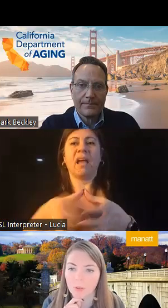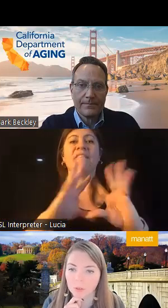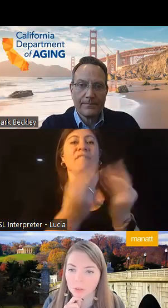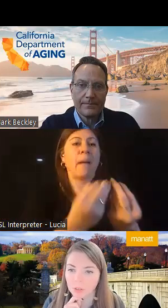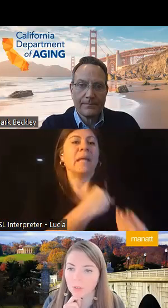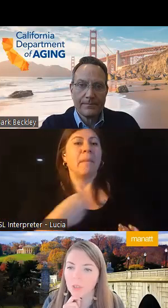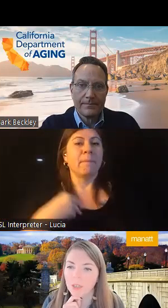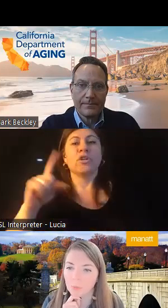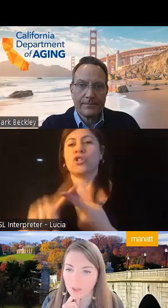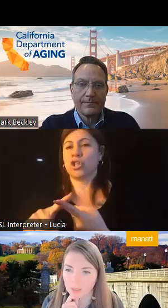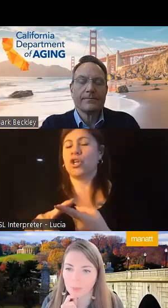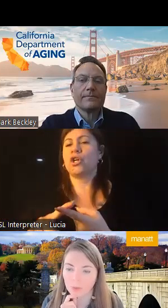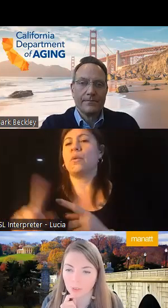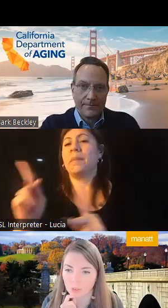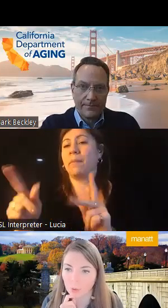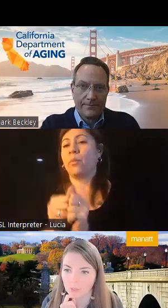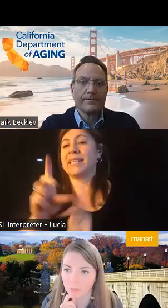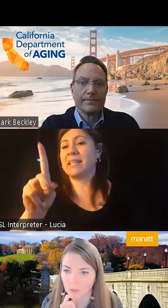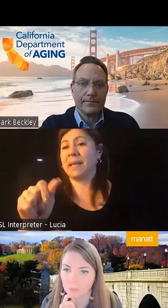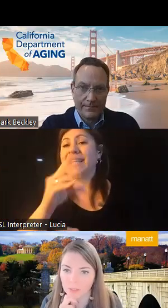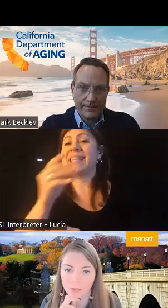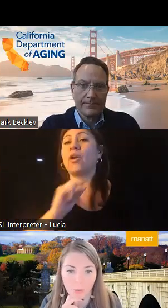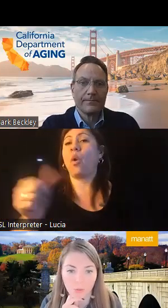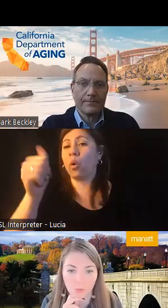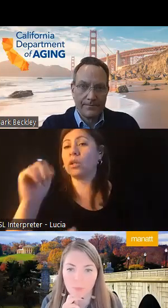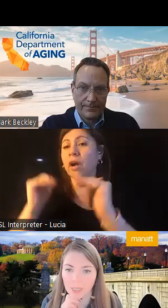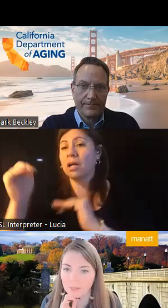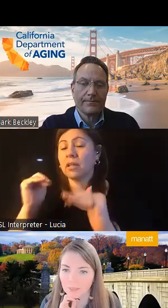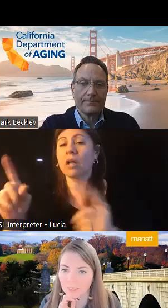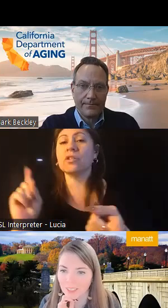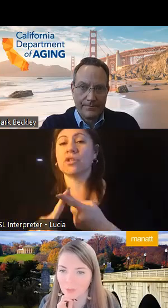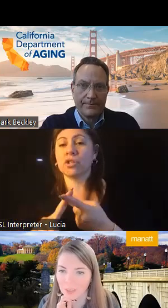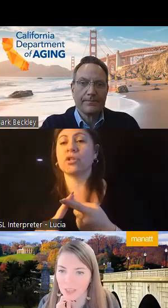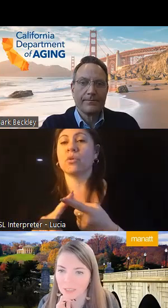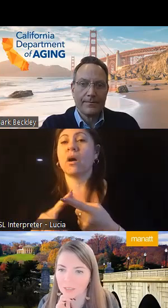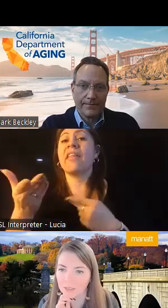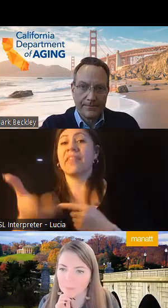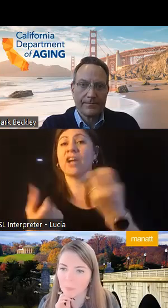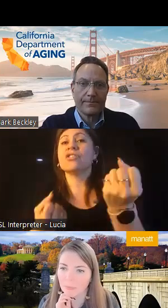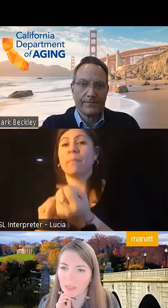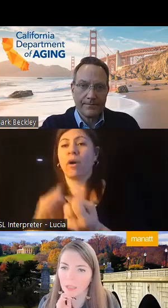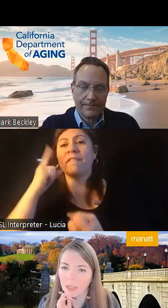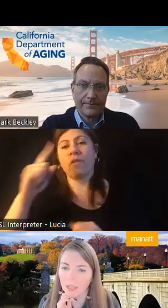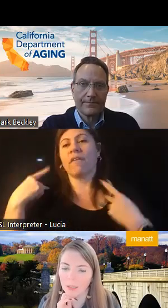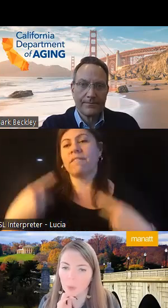with disabilities and older adults from family members to support the physical and mental and emotional well-being. Thank you for that.